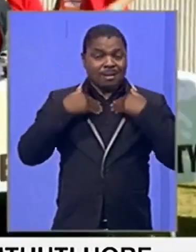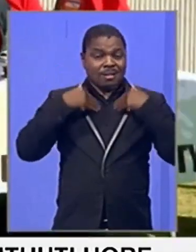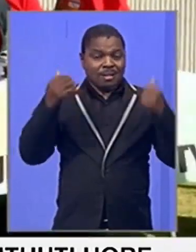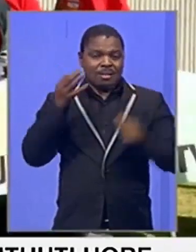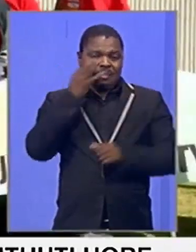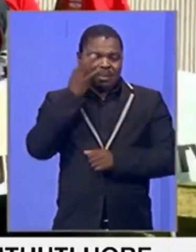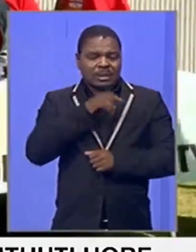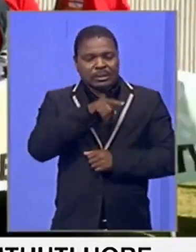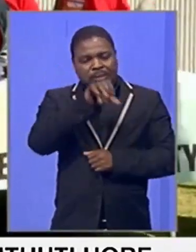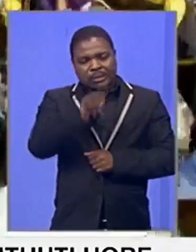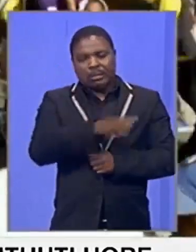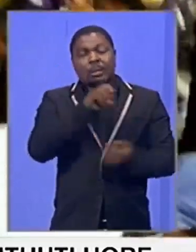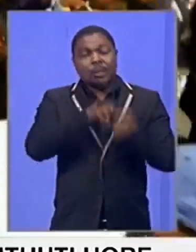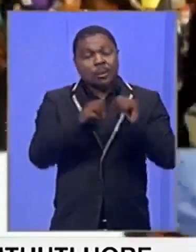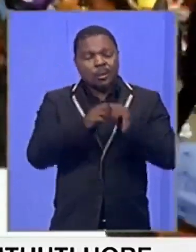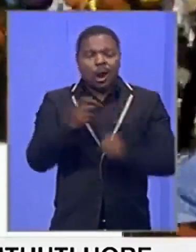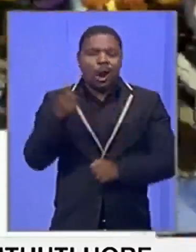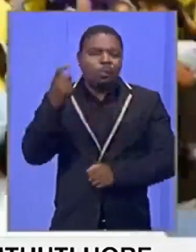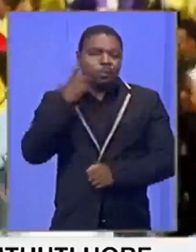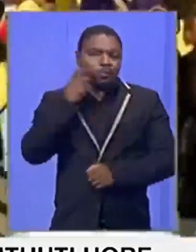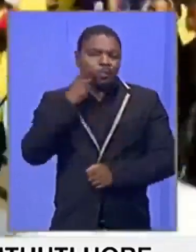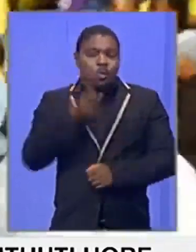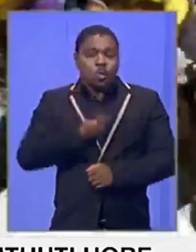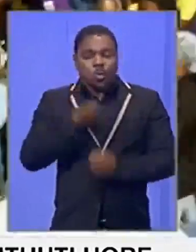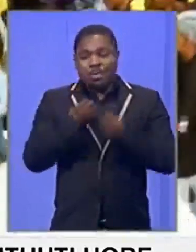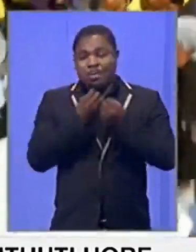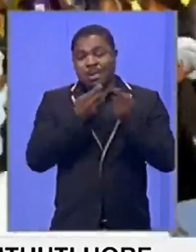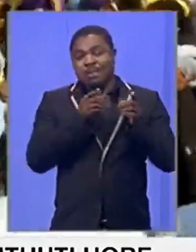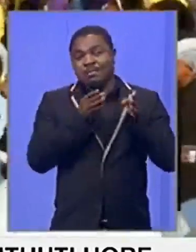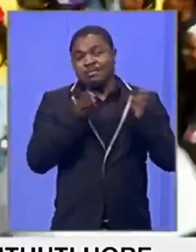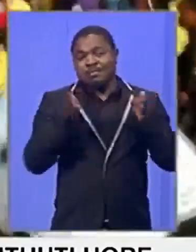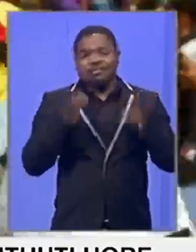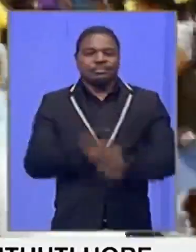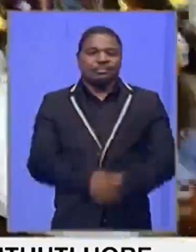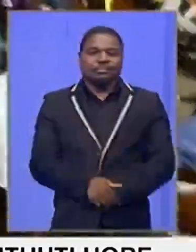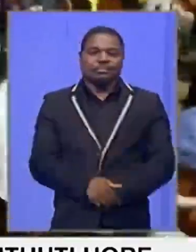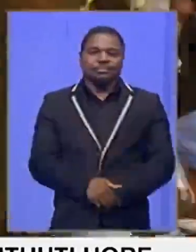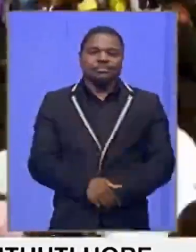batjha ka hare ho naha. Thabiso Khadebe, Ditaba tsa SABC, Kimberley.